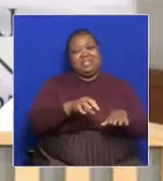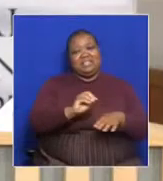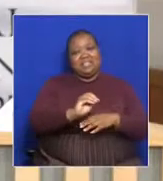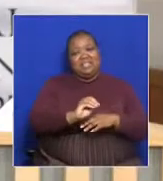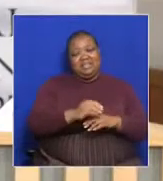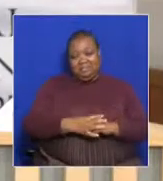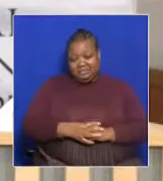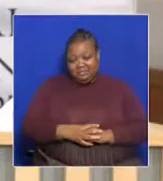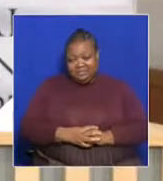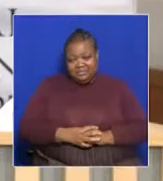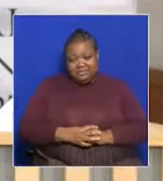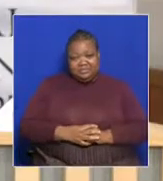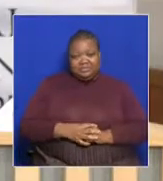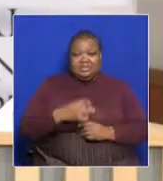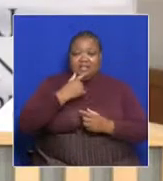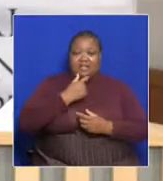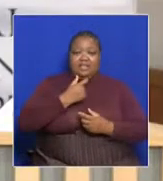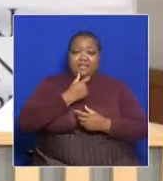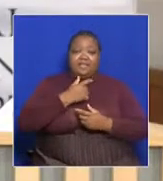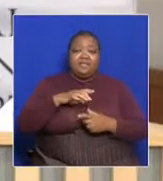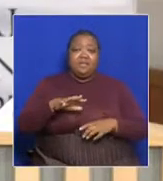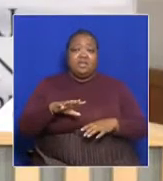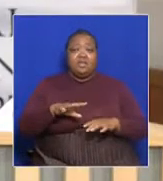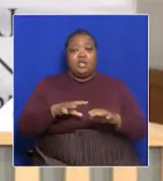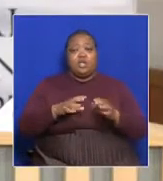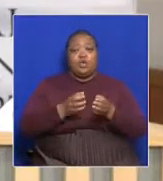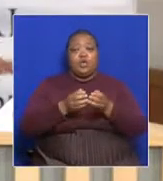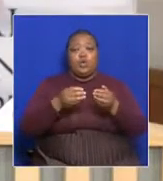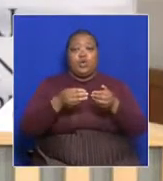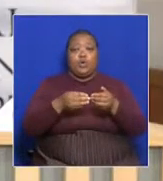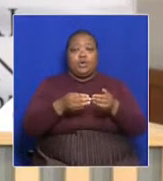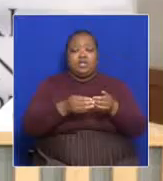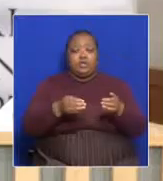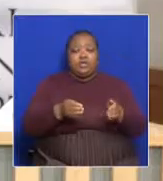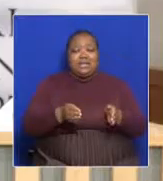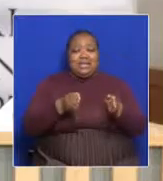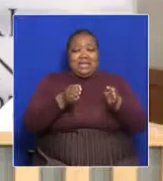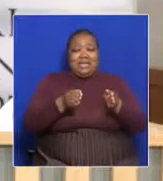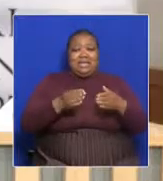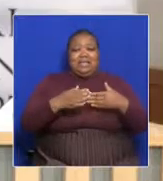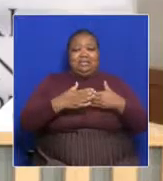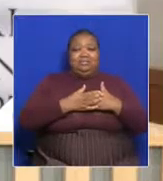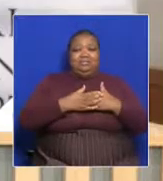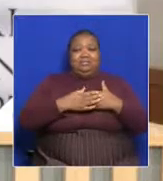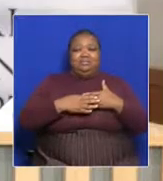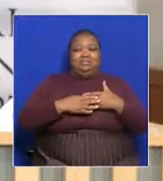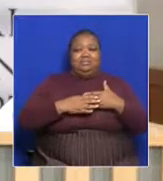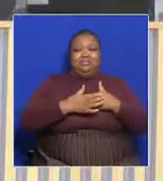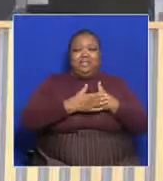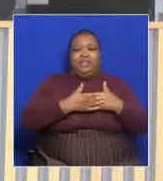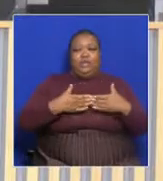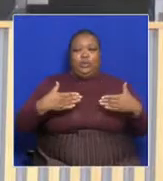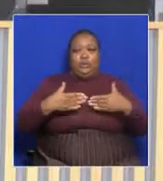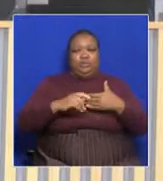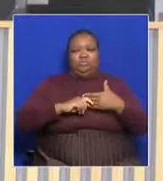That container is sealed, and it's assumed that it was sealed at point of origin. That's